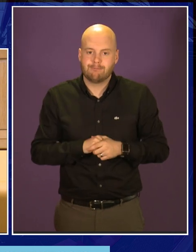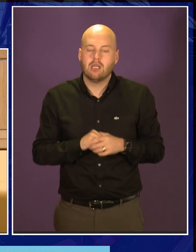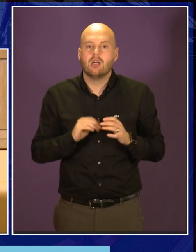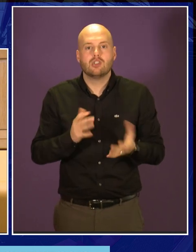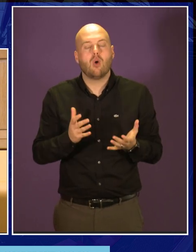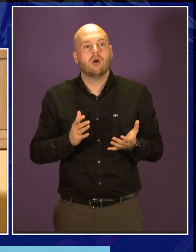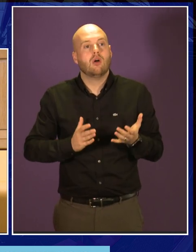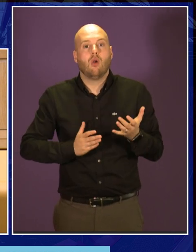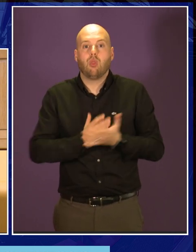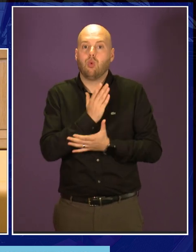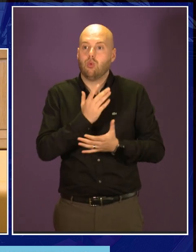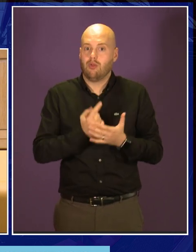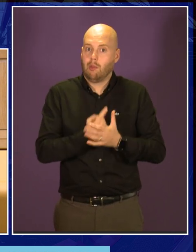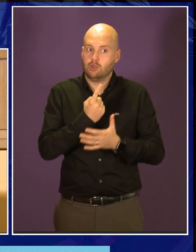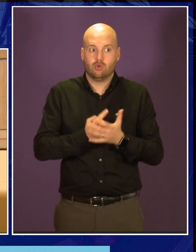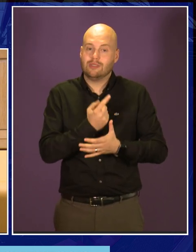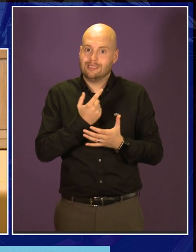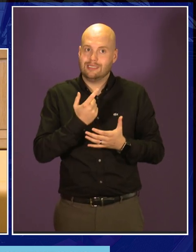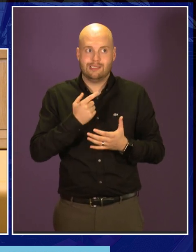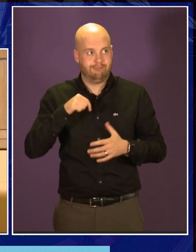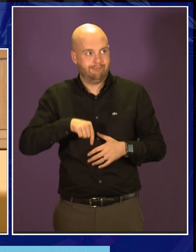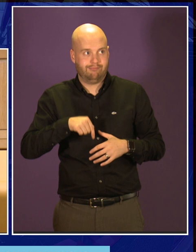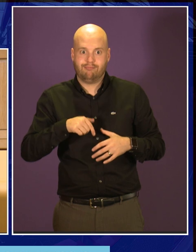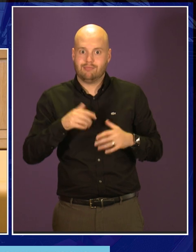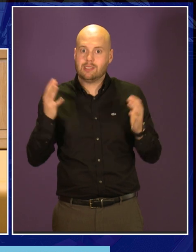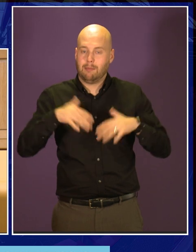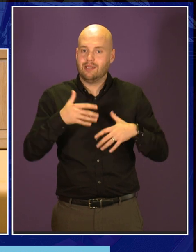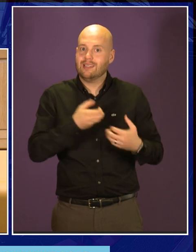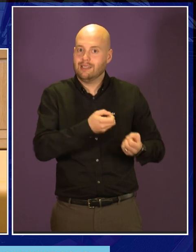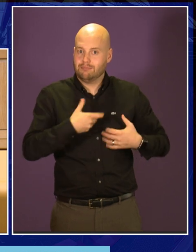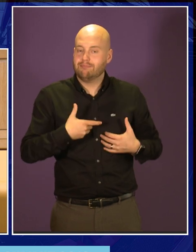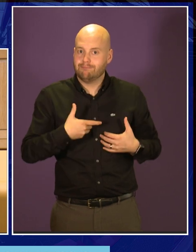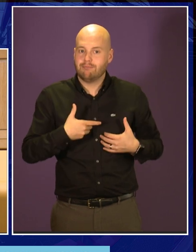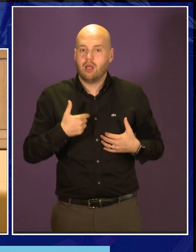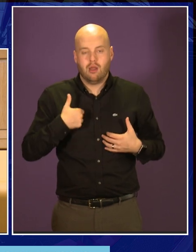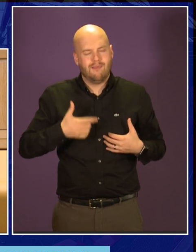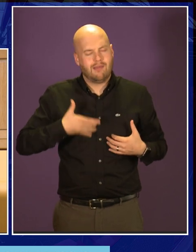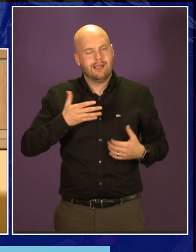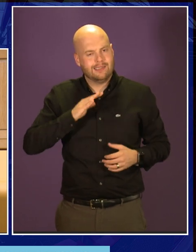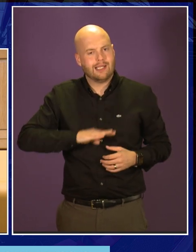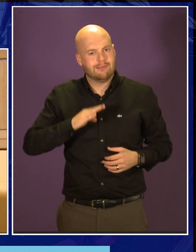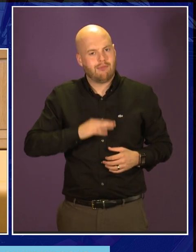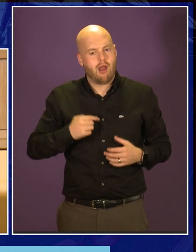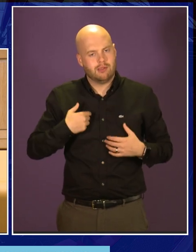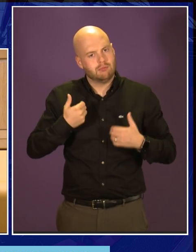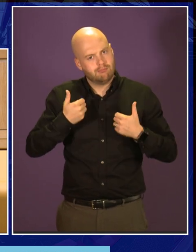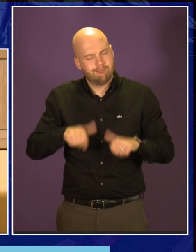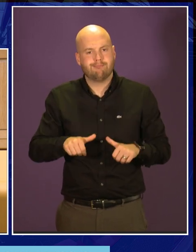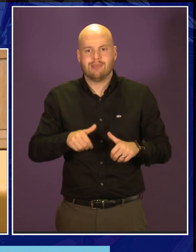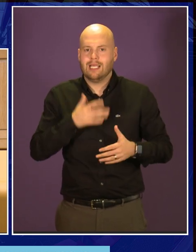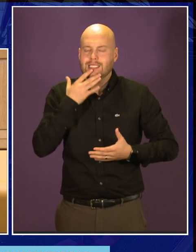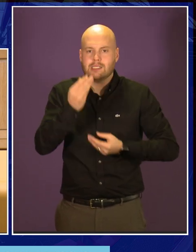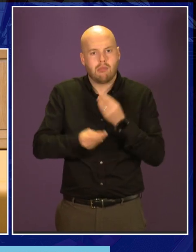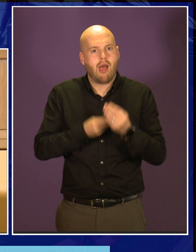given, I'm very, very satisfied that we have been able to explain the importance of